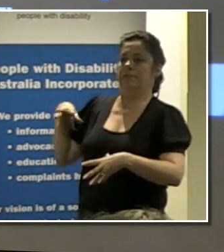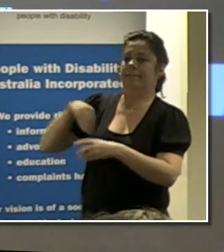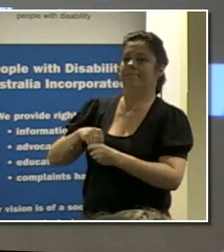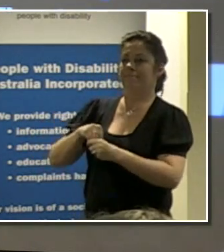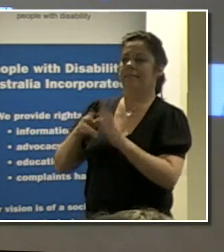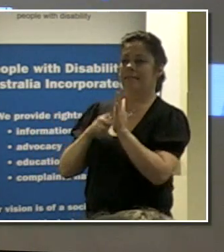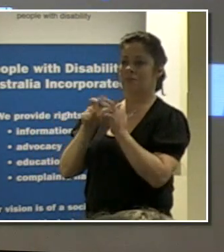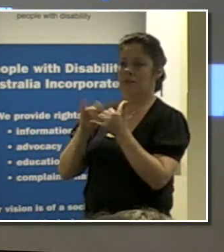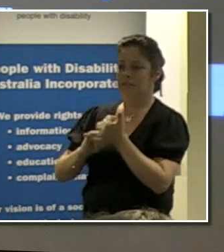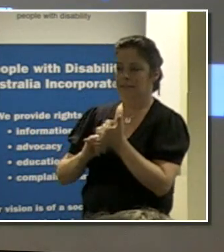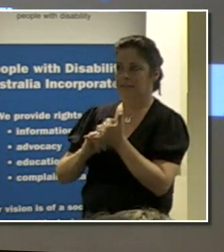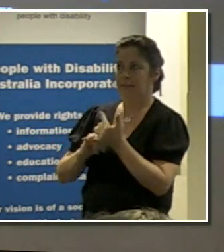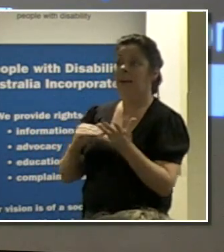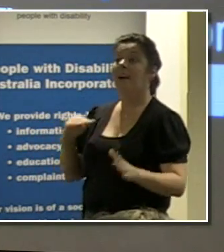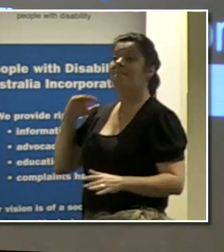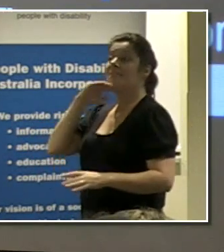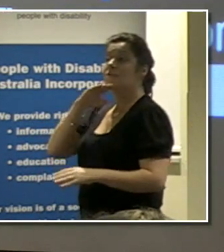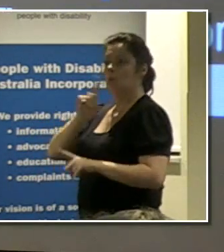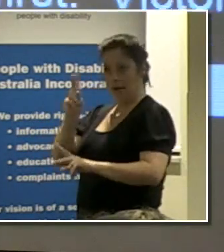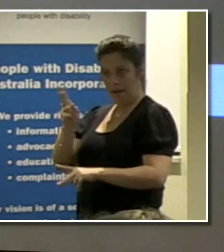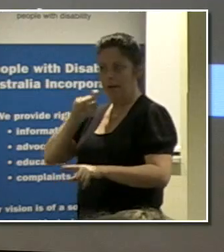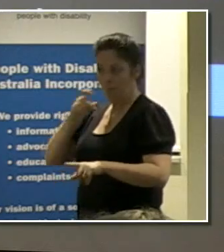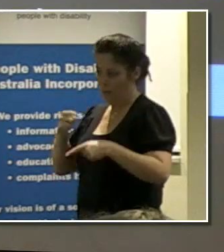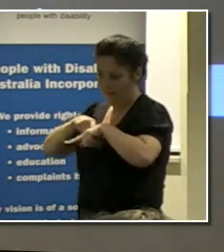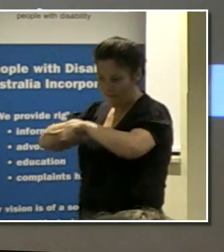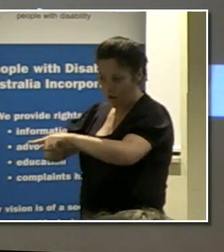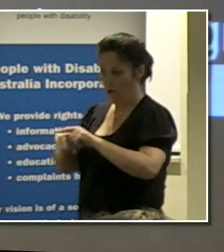Victoria's also starting geographically,